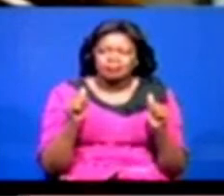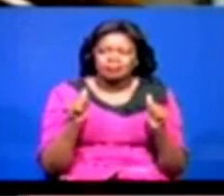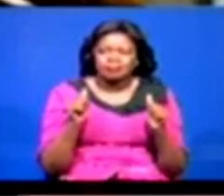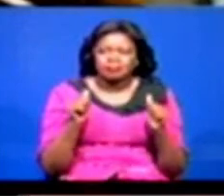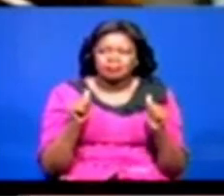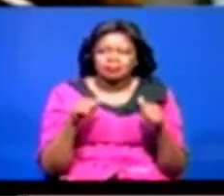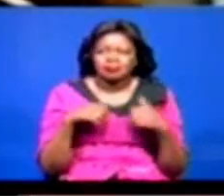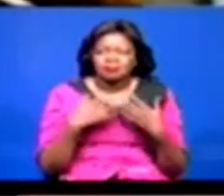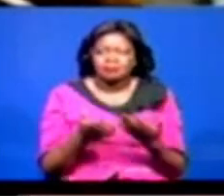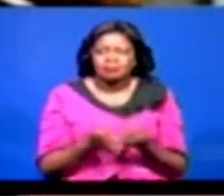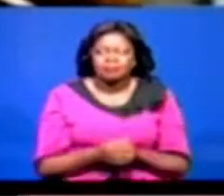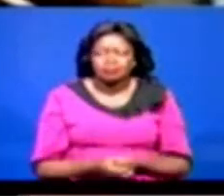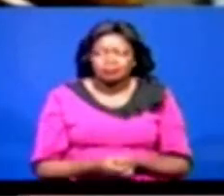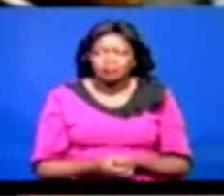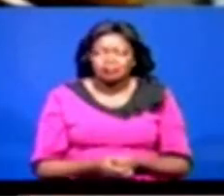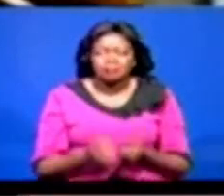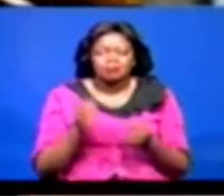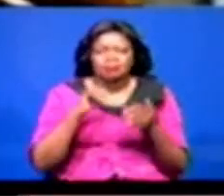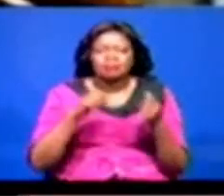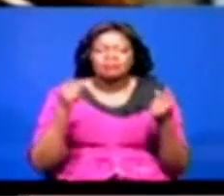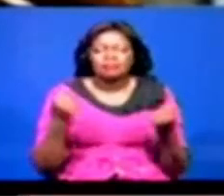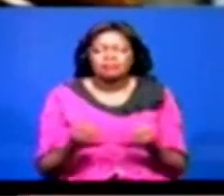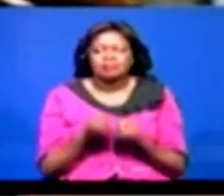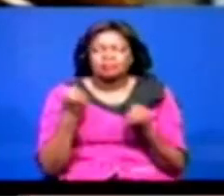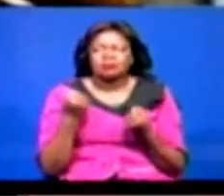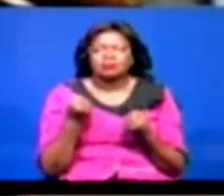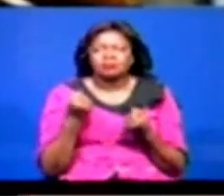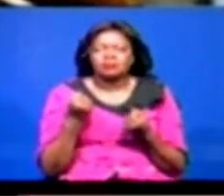description of the infrastructure that was laid out.